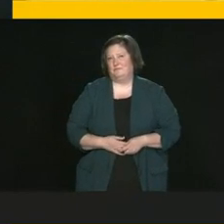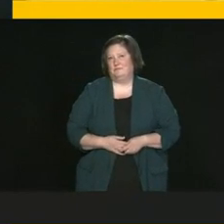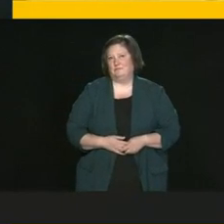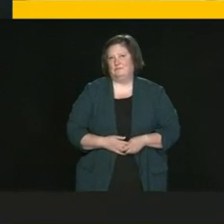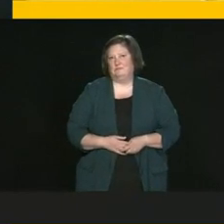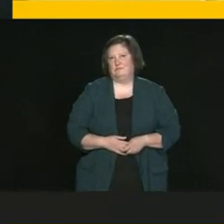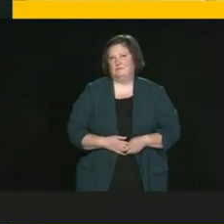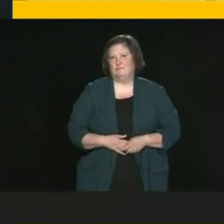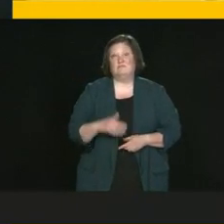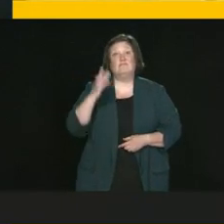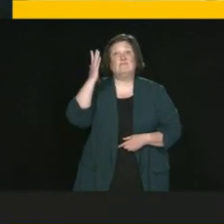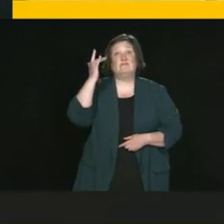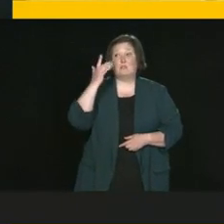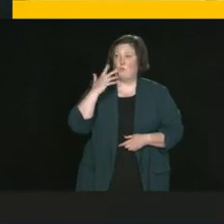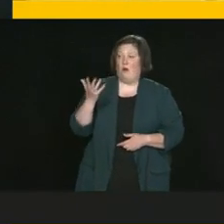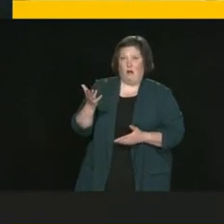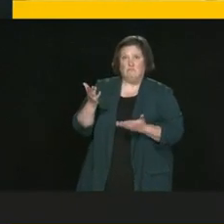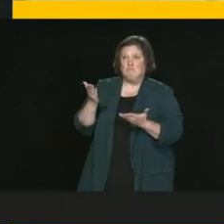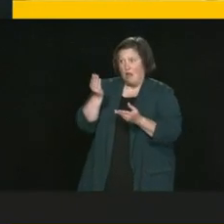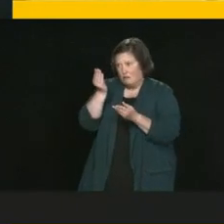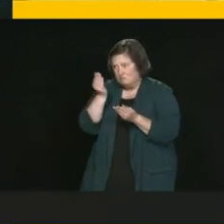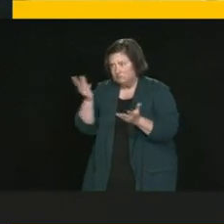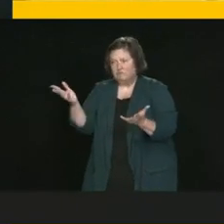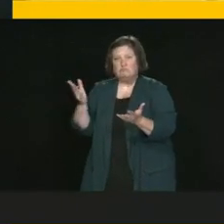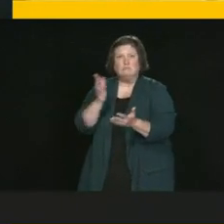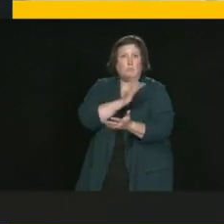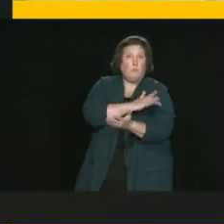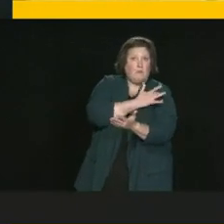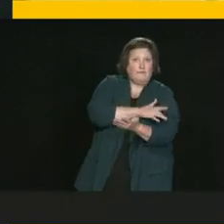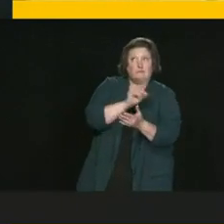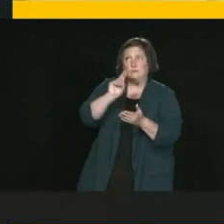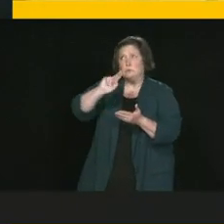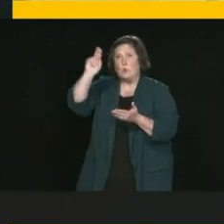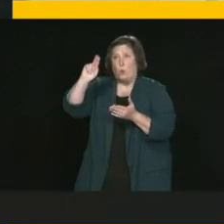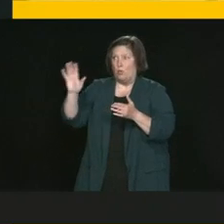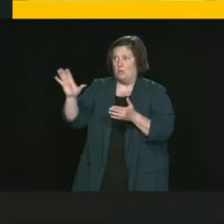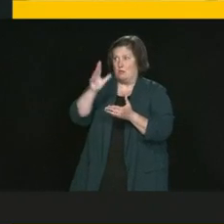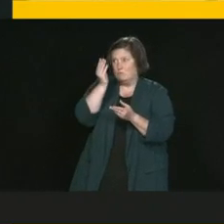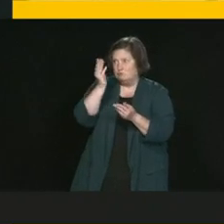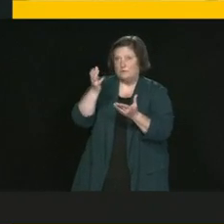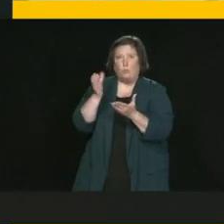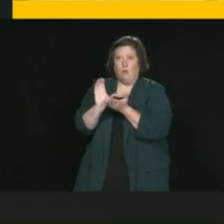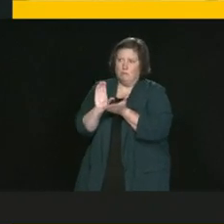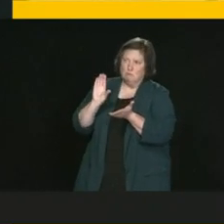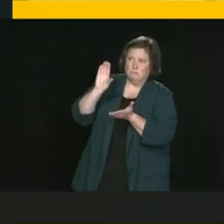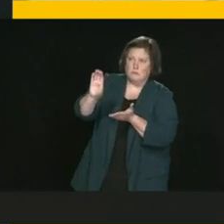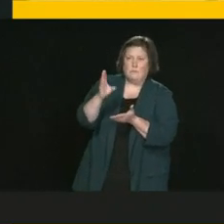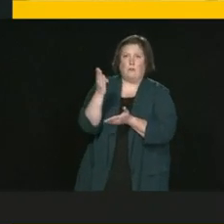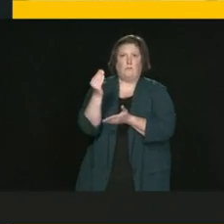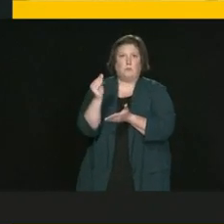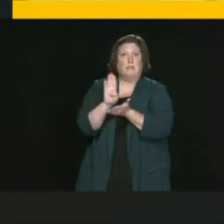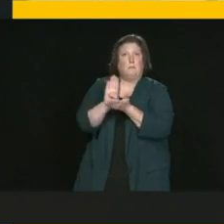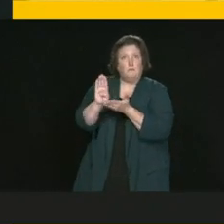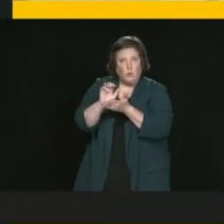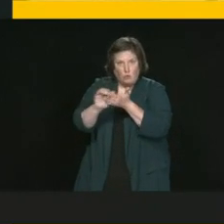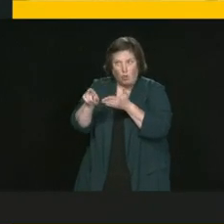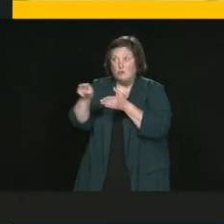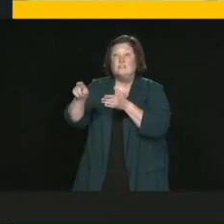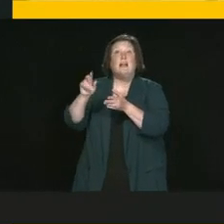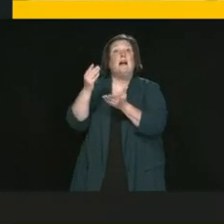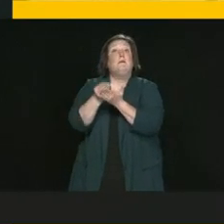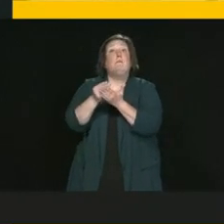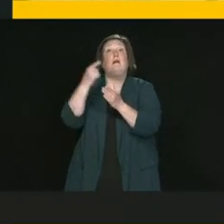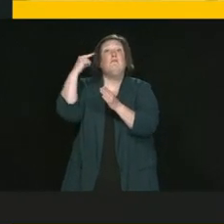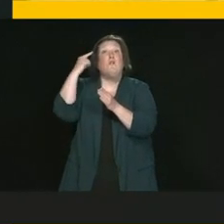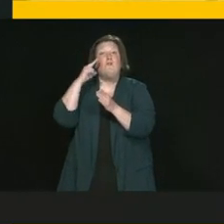proposed to give the provinces and territories $14 billion to make sure that you have childcare, that there's testing and